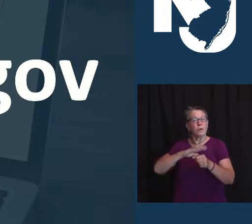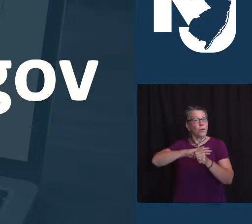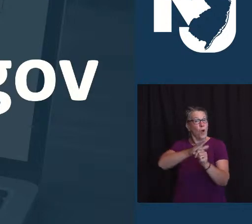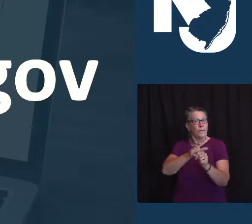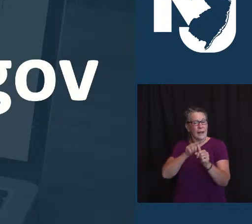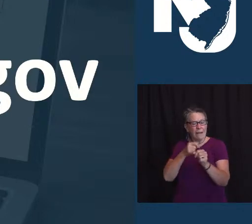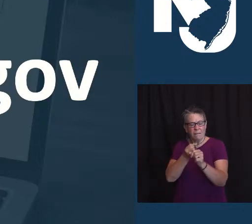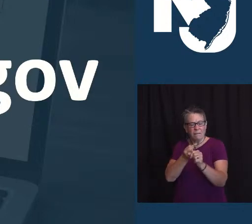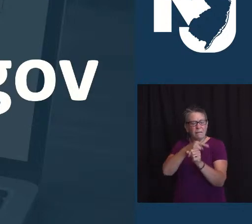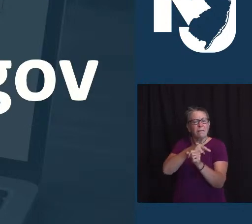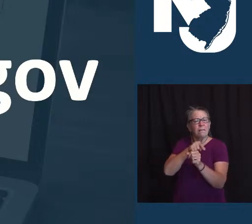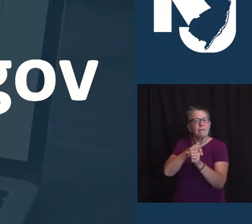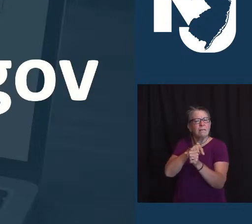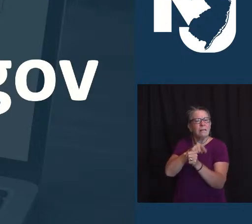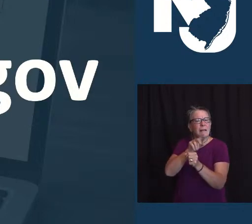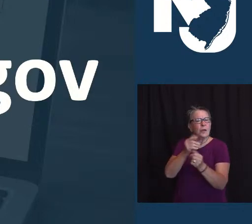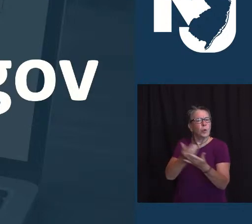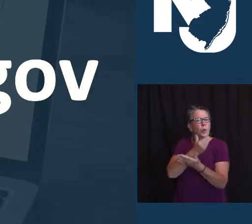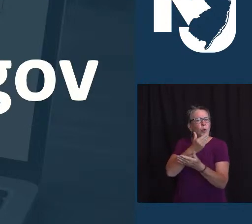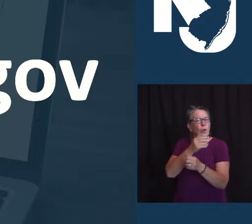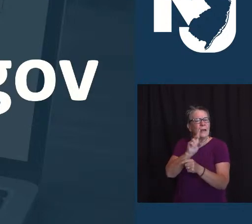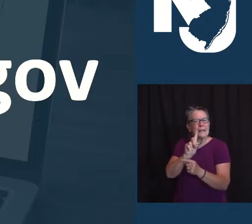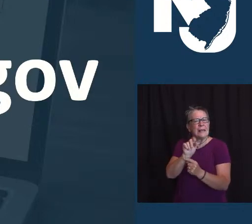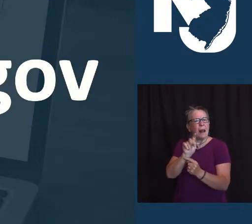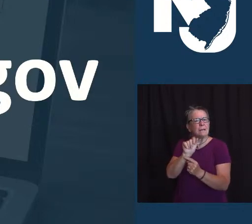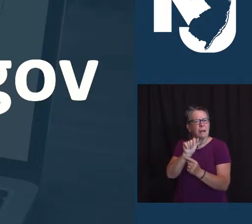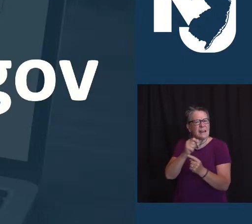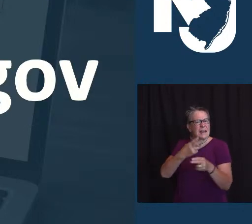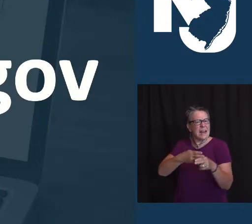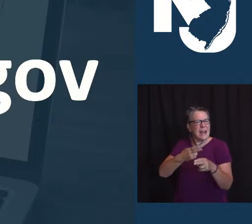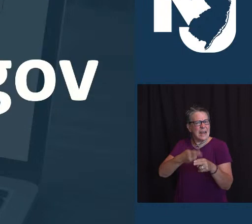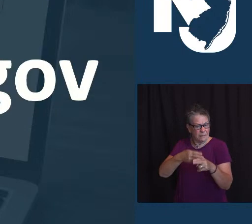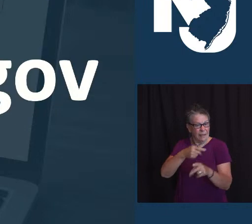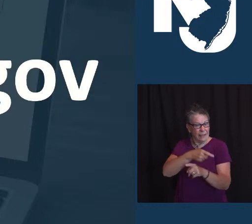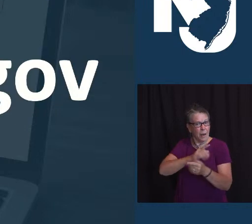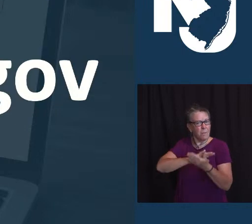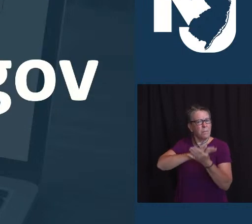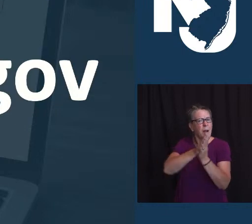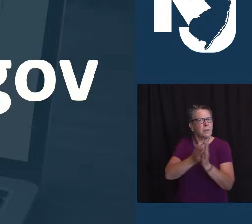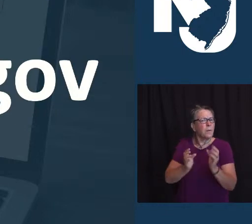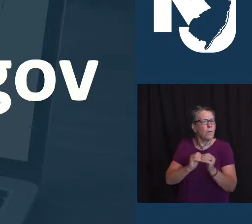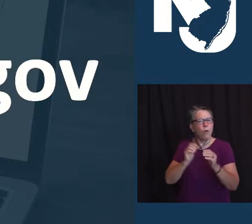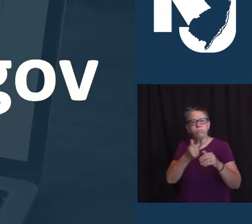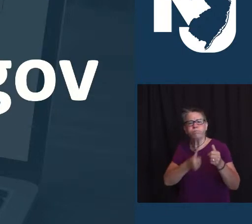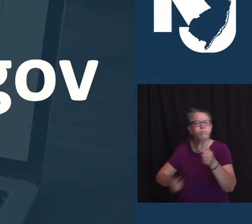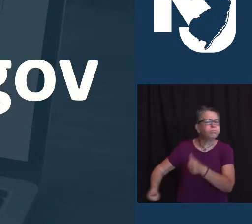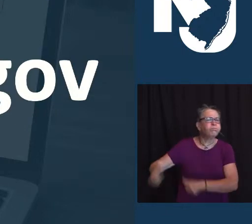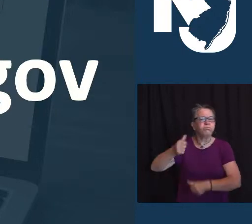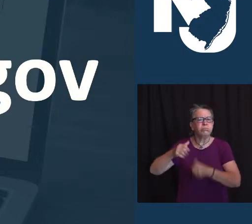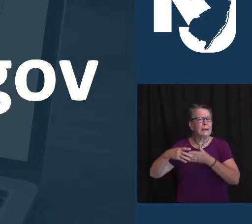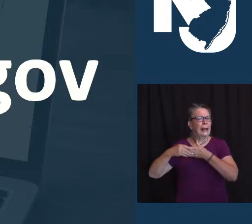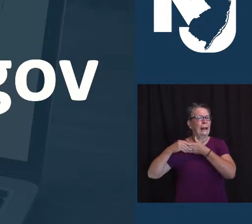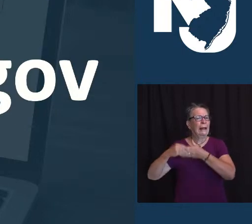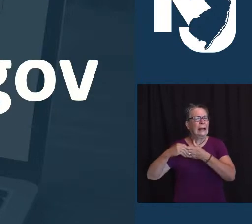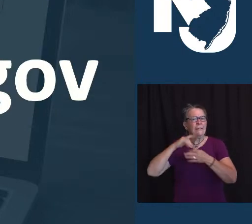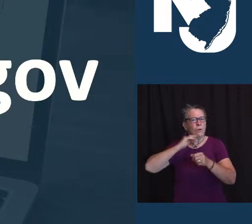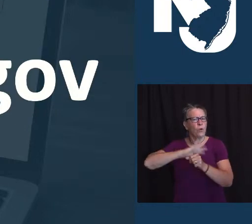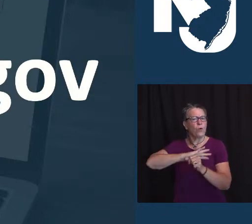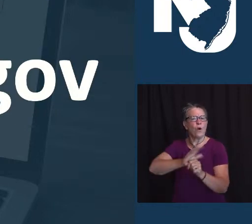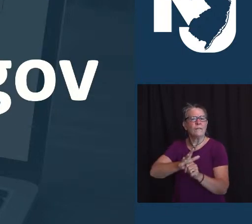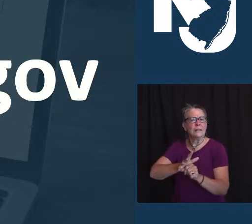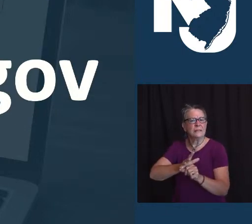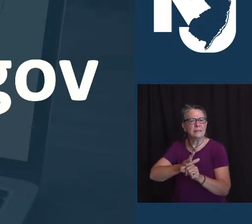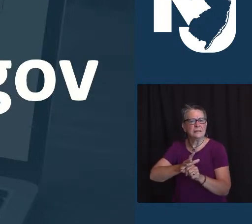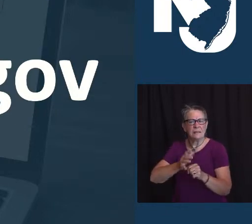of the coronavirus. All 3, and this is important, folks, listen up, all 3 of the vaccines we have in our